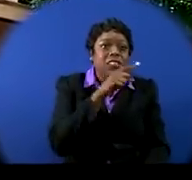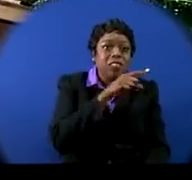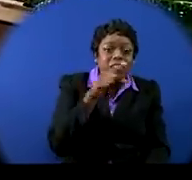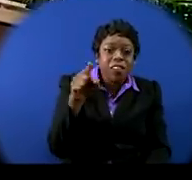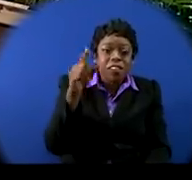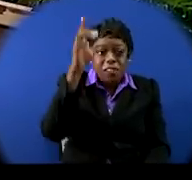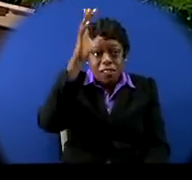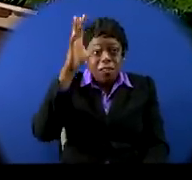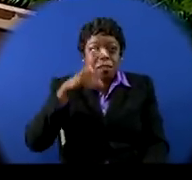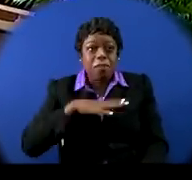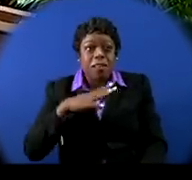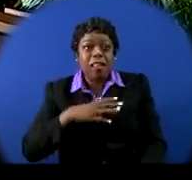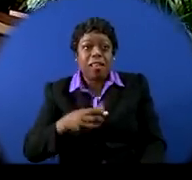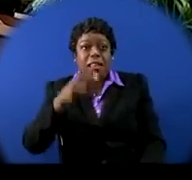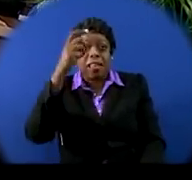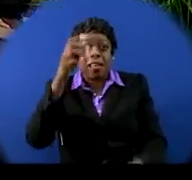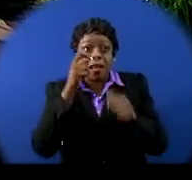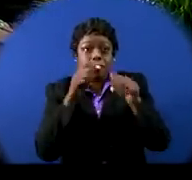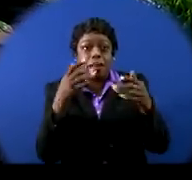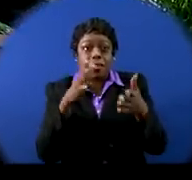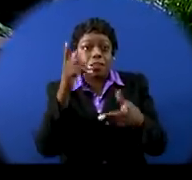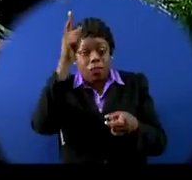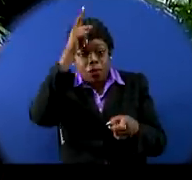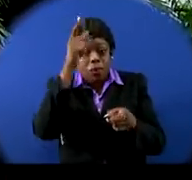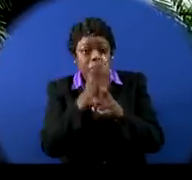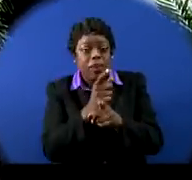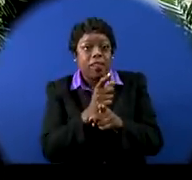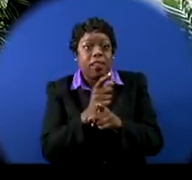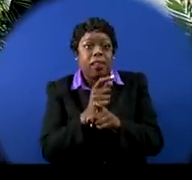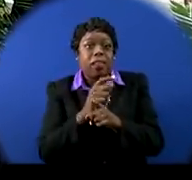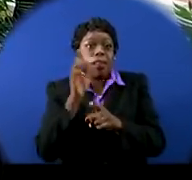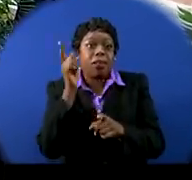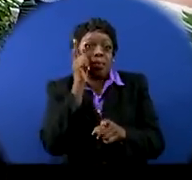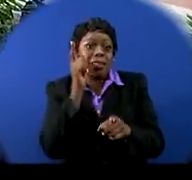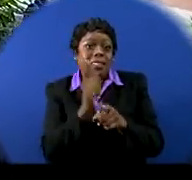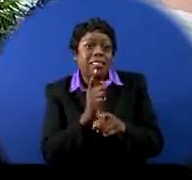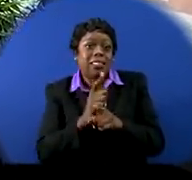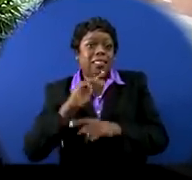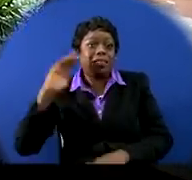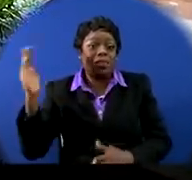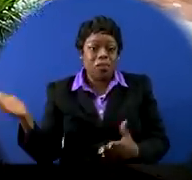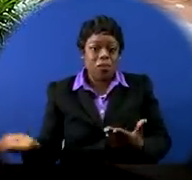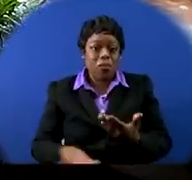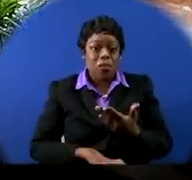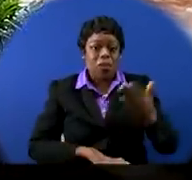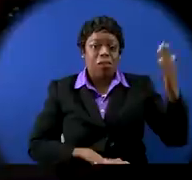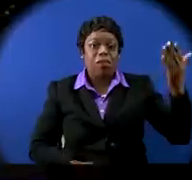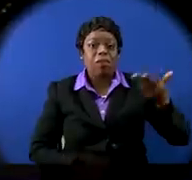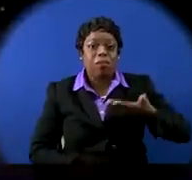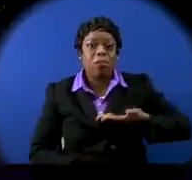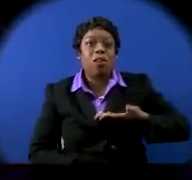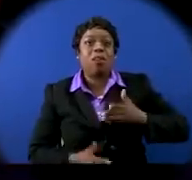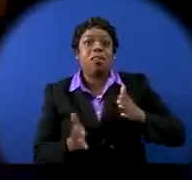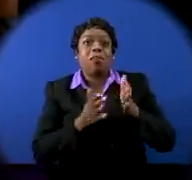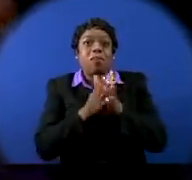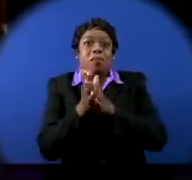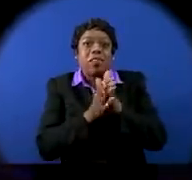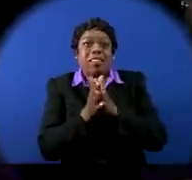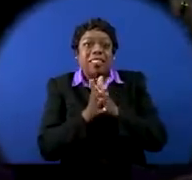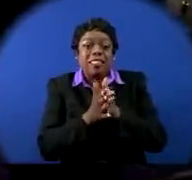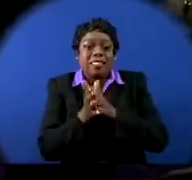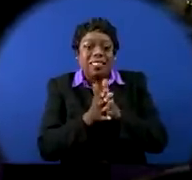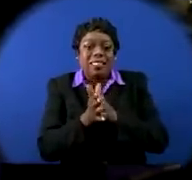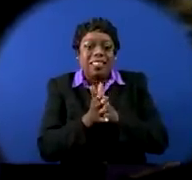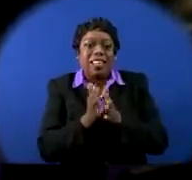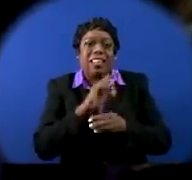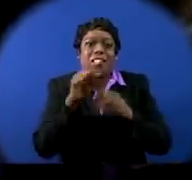brother. Welcome to the family. God bless you. Hey, my sister, my brother, God bless you. Excited about your future. Bless your young daughter. I praise